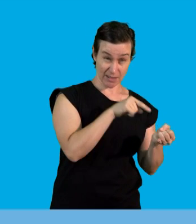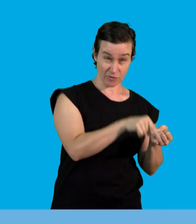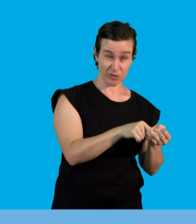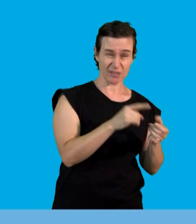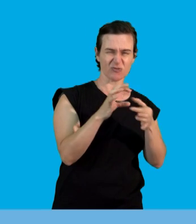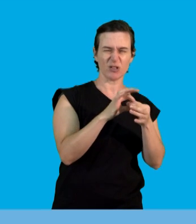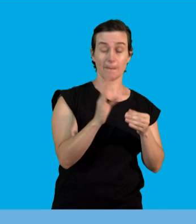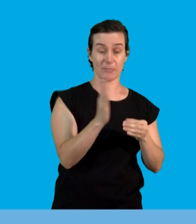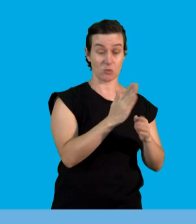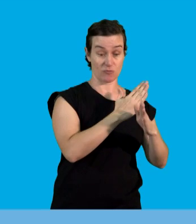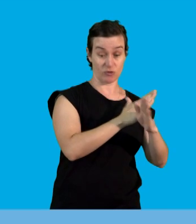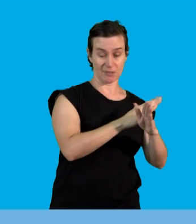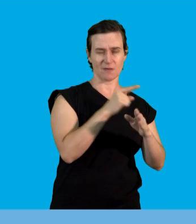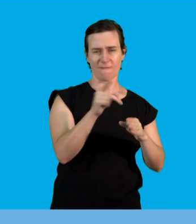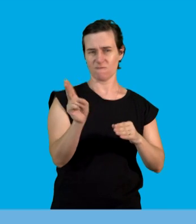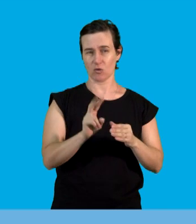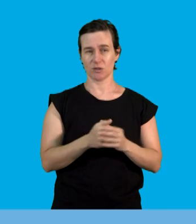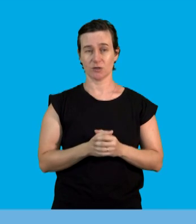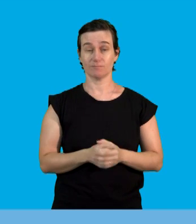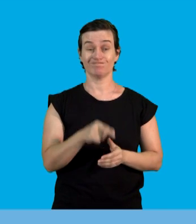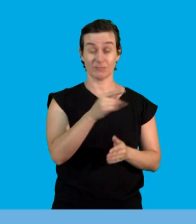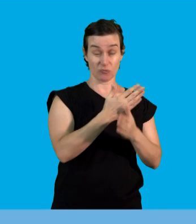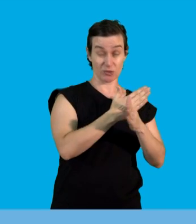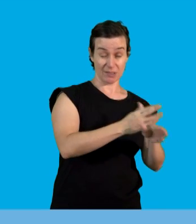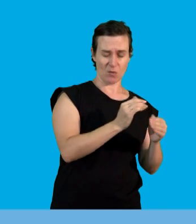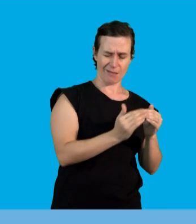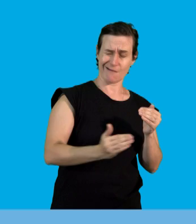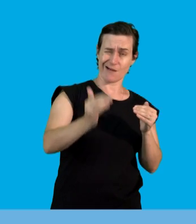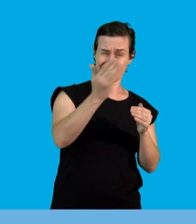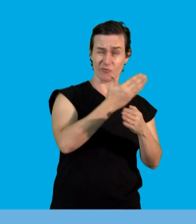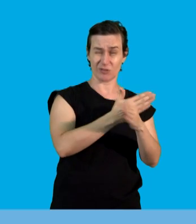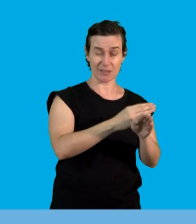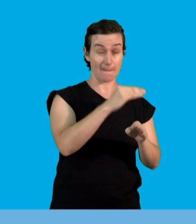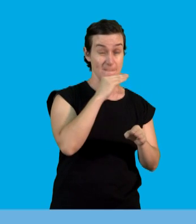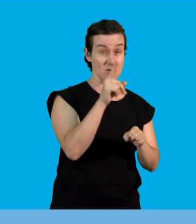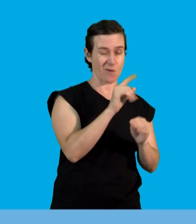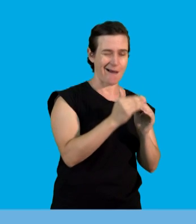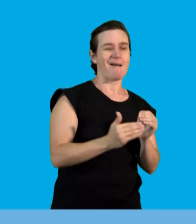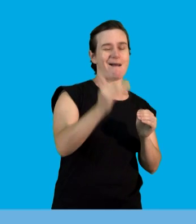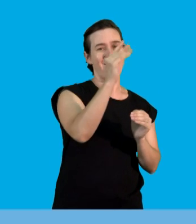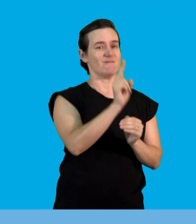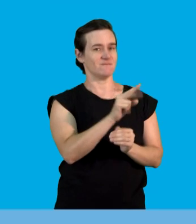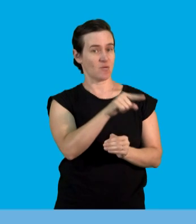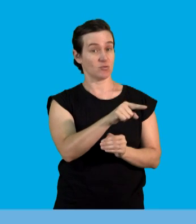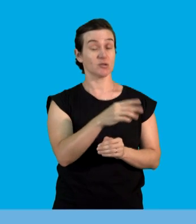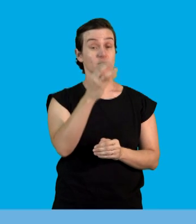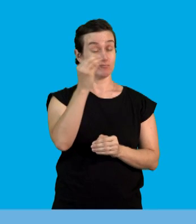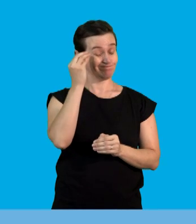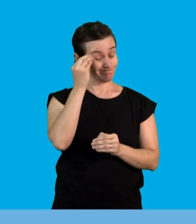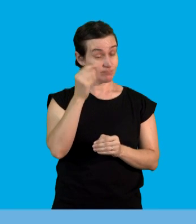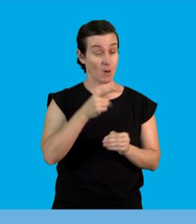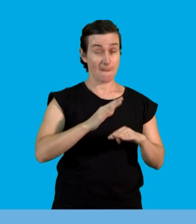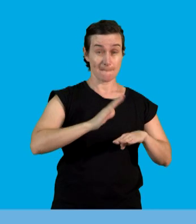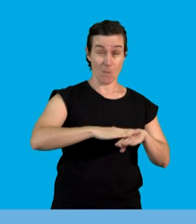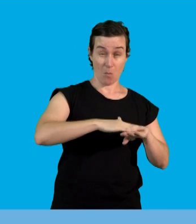in series. The resistor with a higher resistance has a higher voltage across it. As we have said, more resistance means